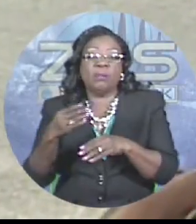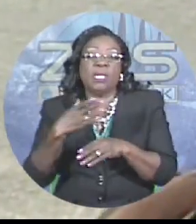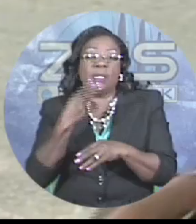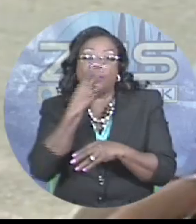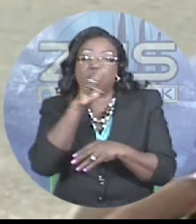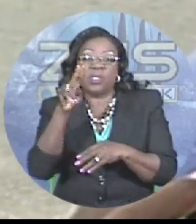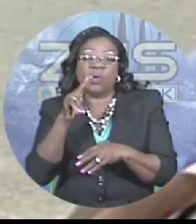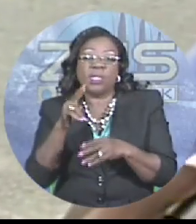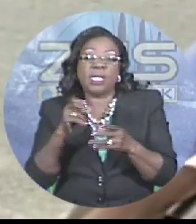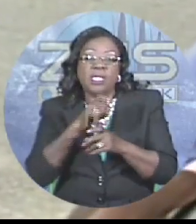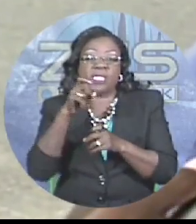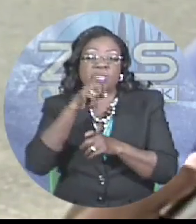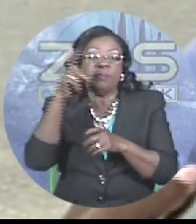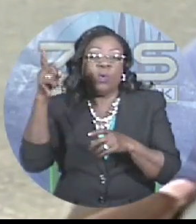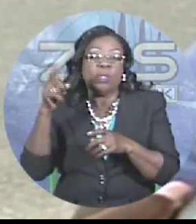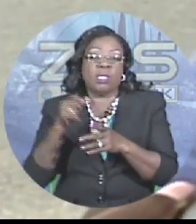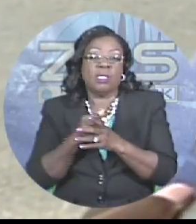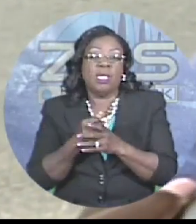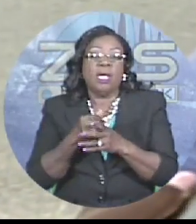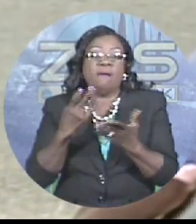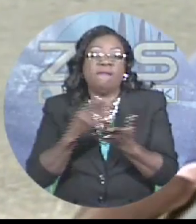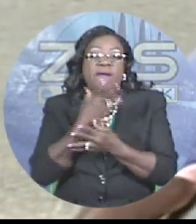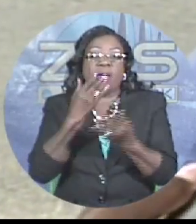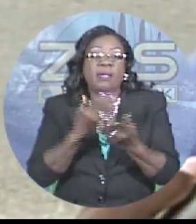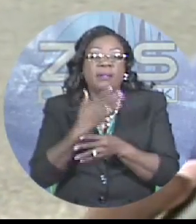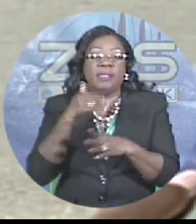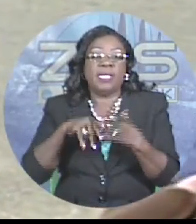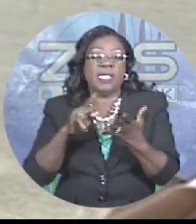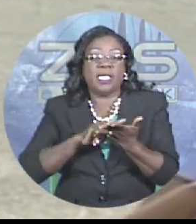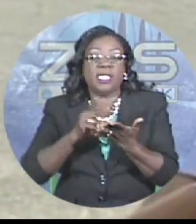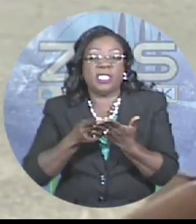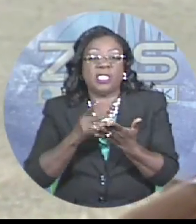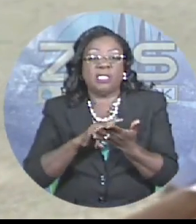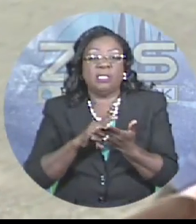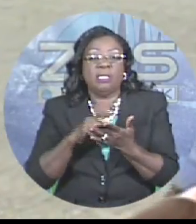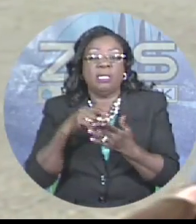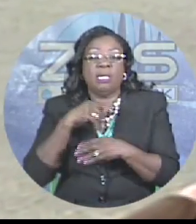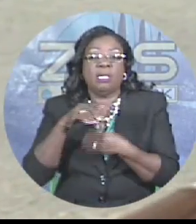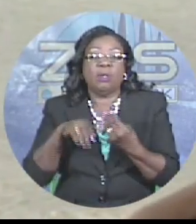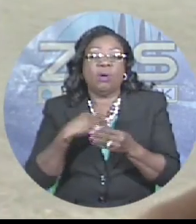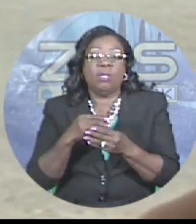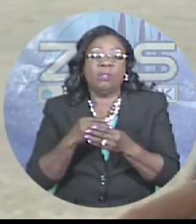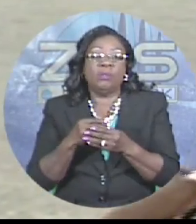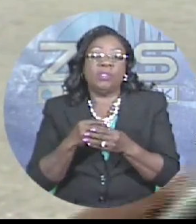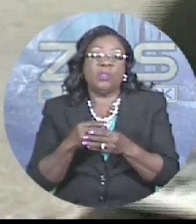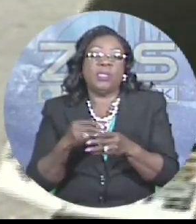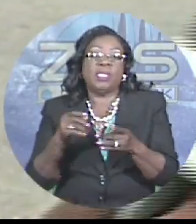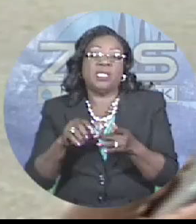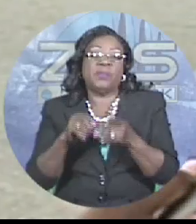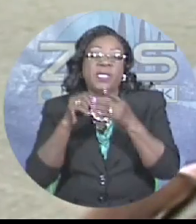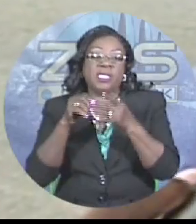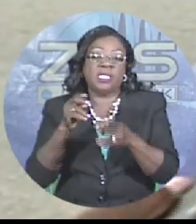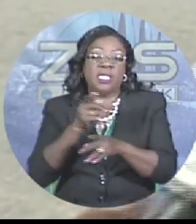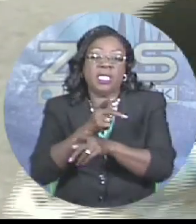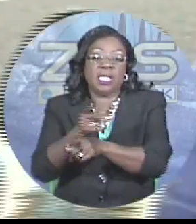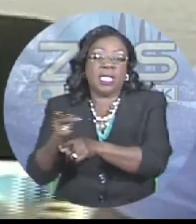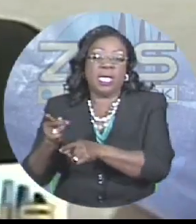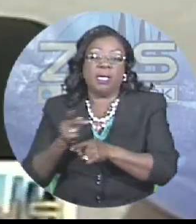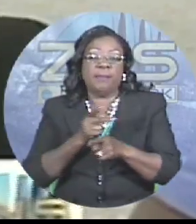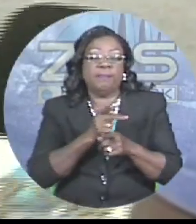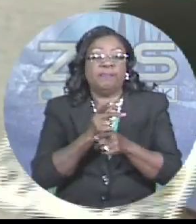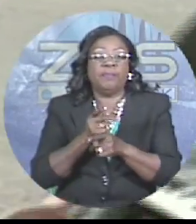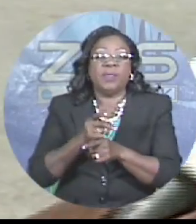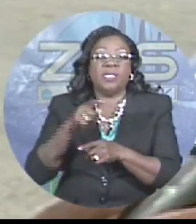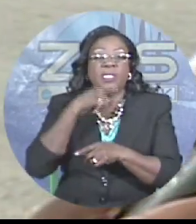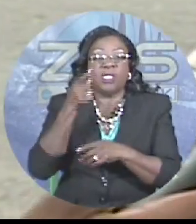saw all of this going on. Finally they said it was a fire and was not. But my mom is in intensive care ICU. So we stopped. Did they